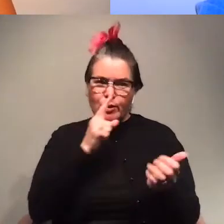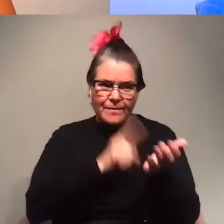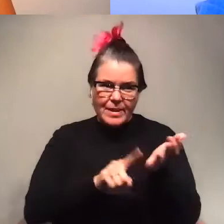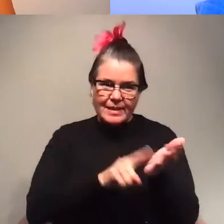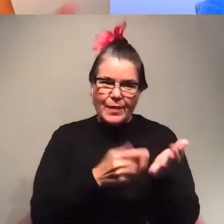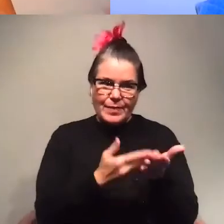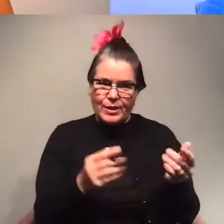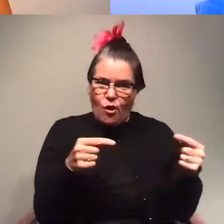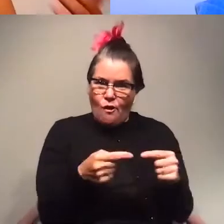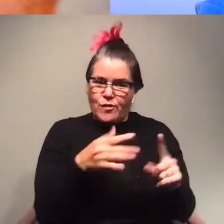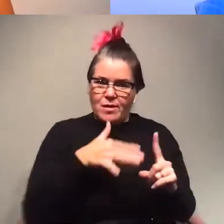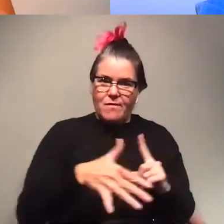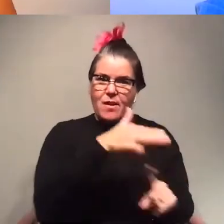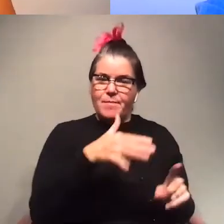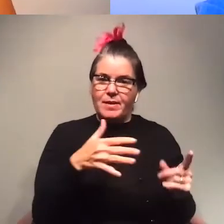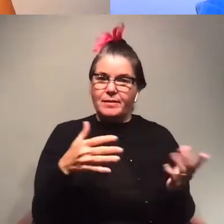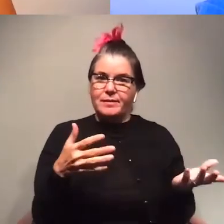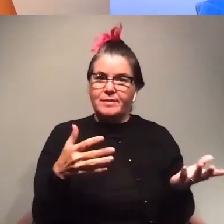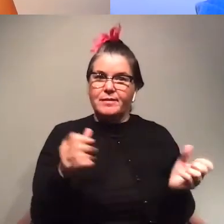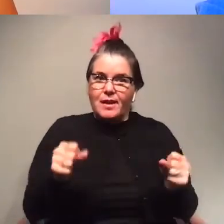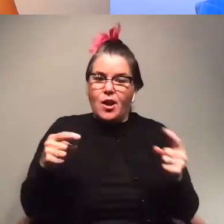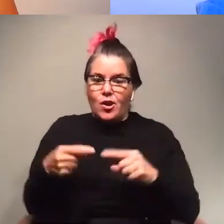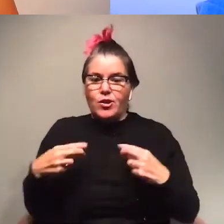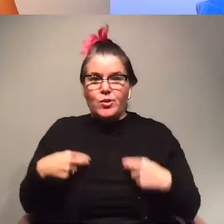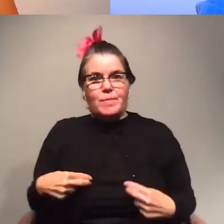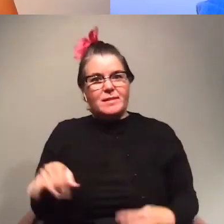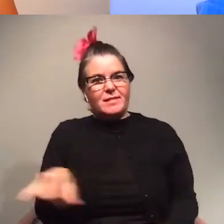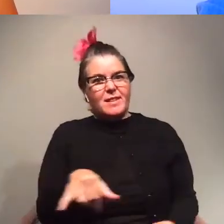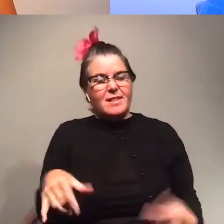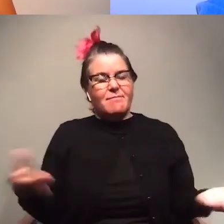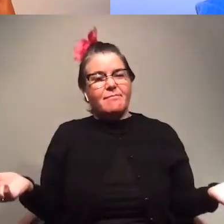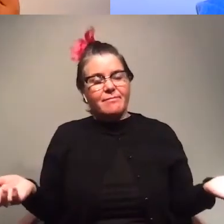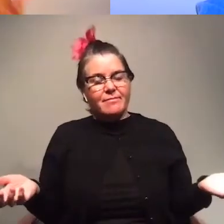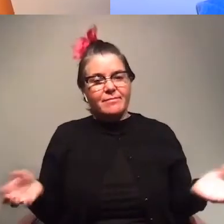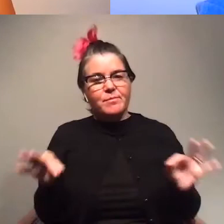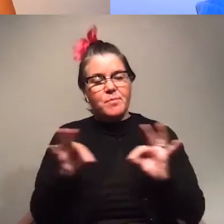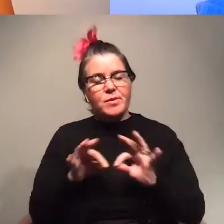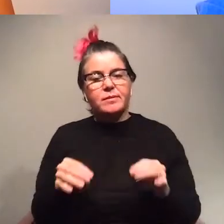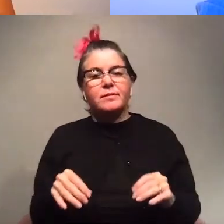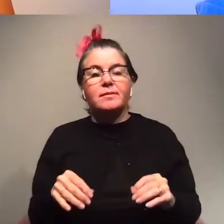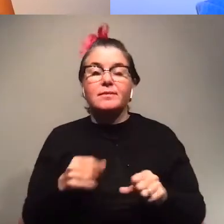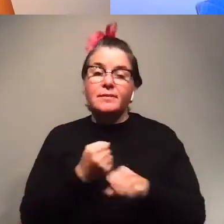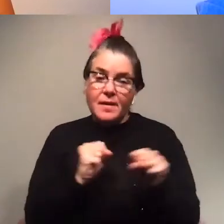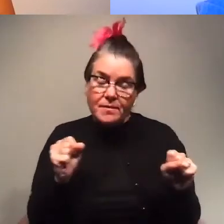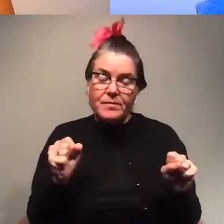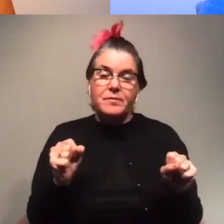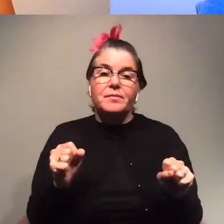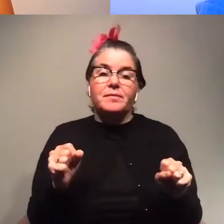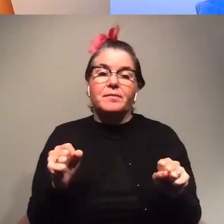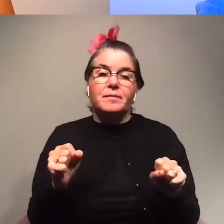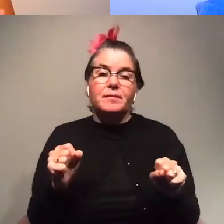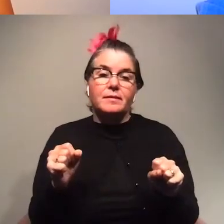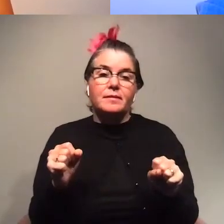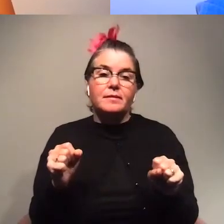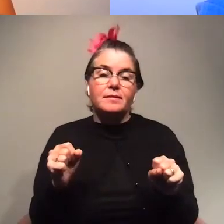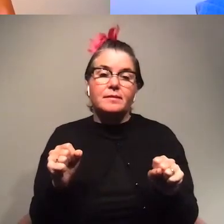in our environment that inevitably can be harmful to us when we're working with it. But if we're safe about it and we, make sure that